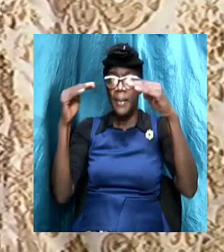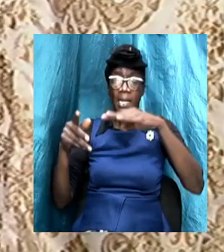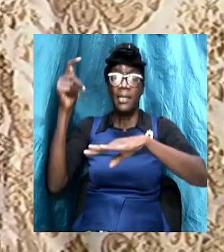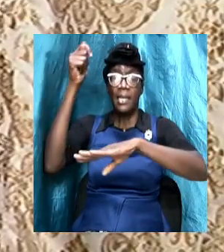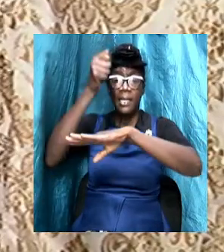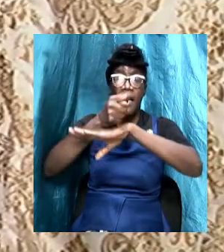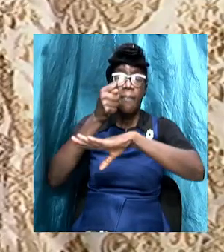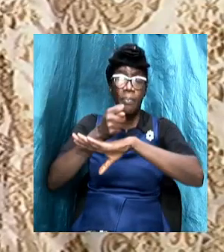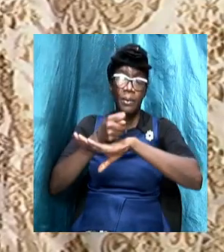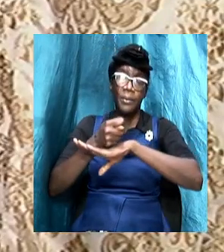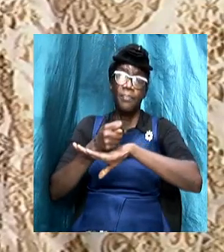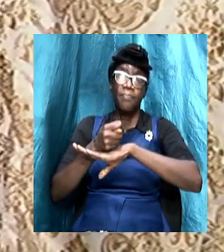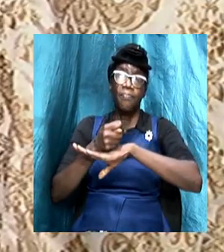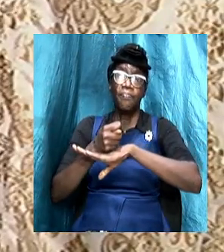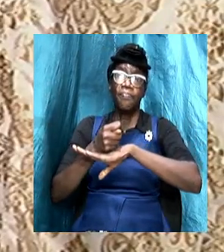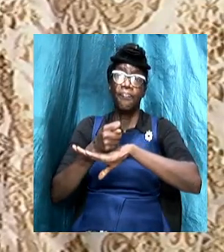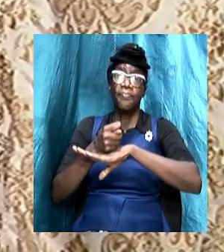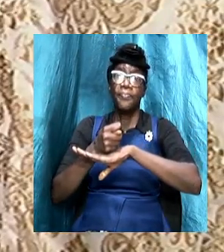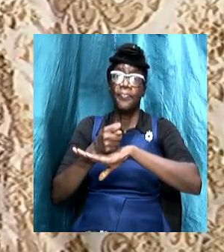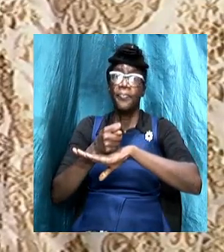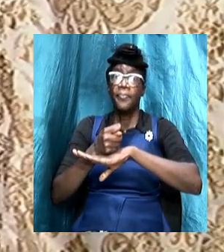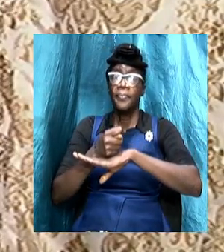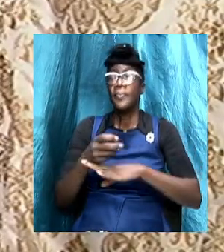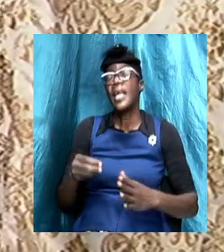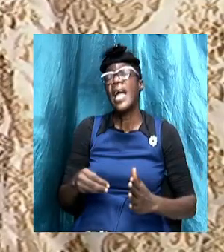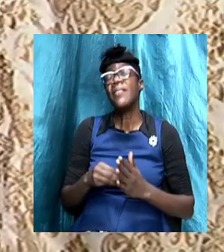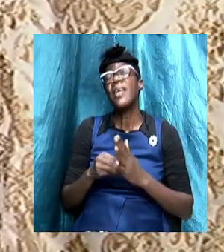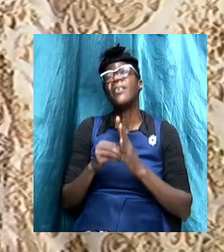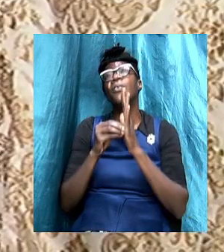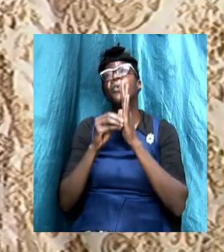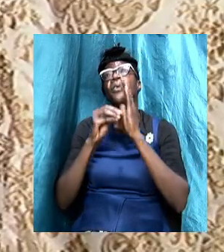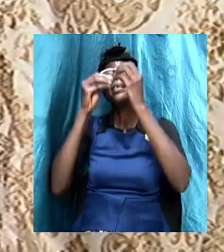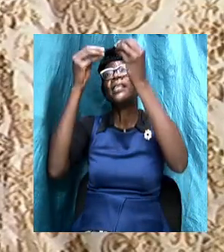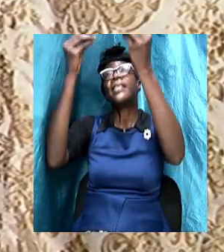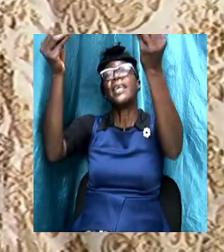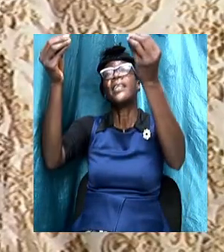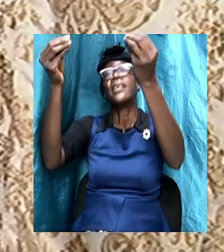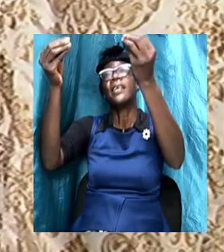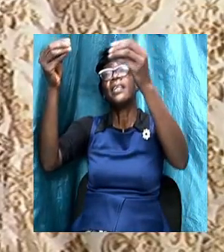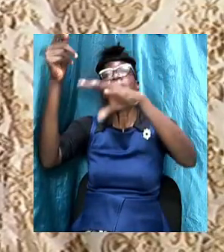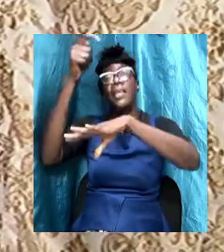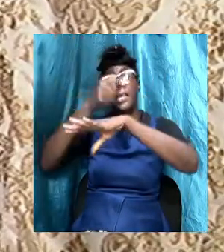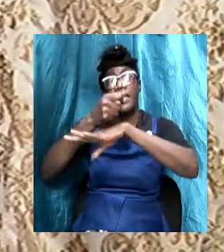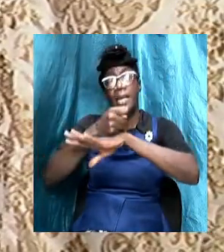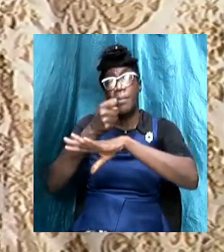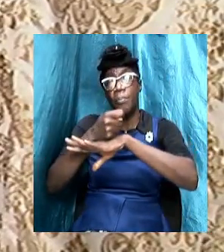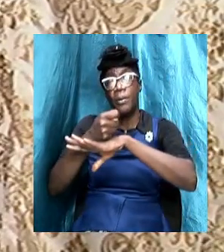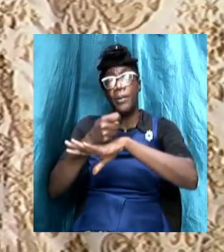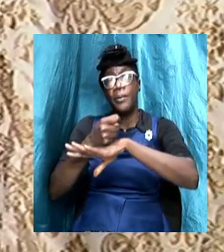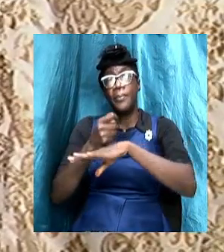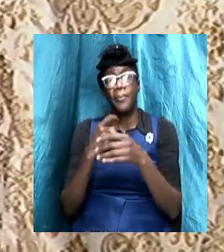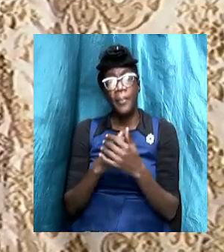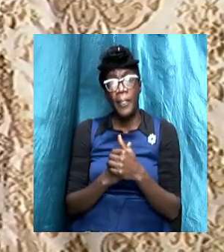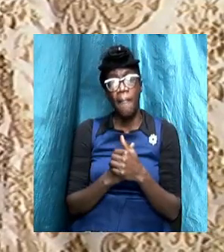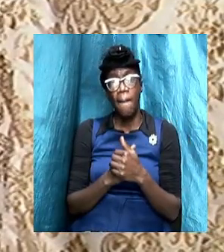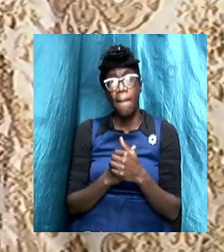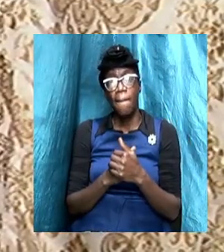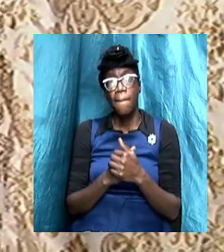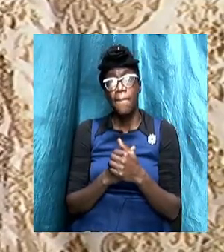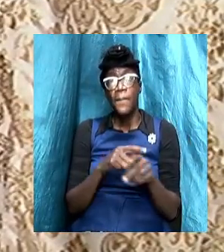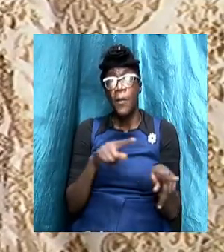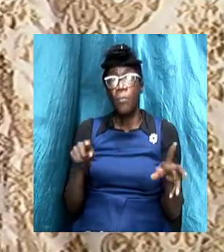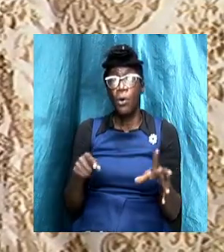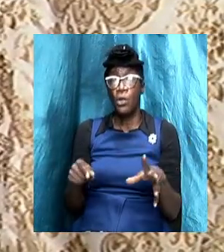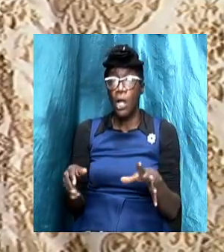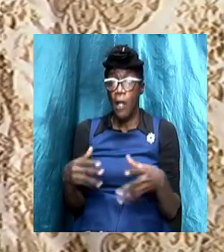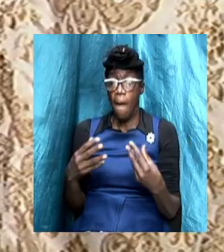temple. And they were dedicating the temple. So this is the context behind what this verse is talking about. But many